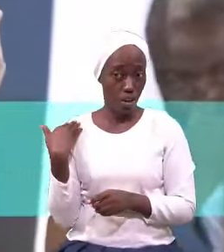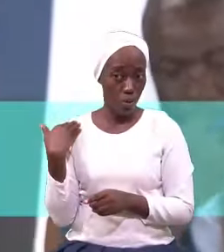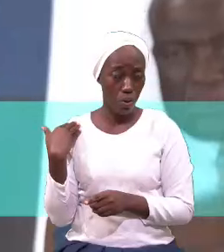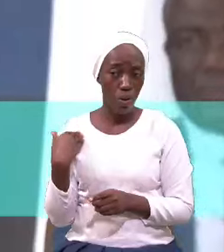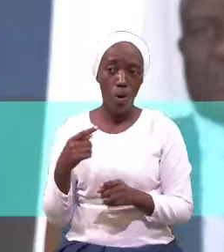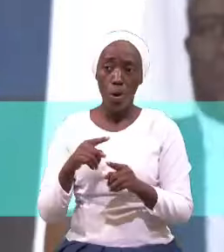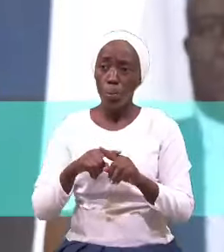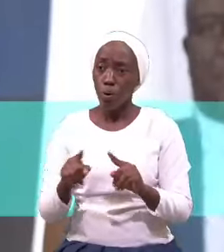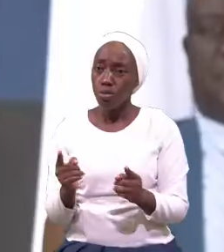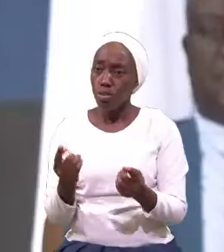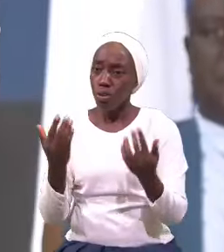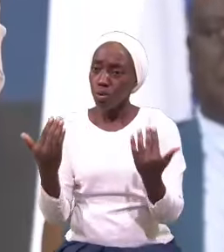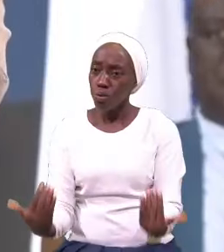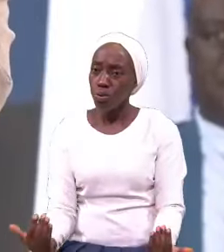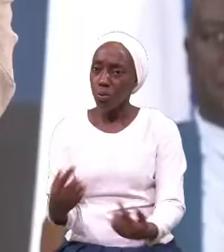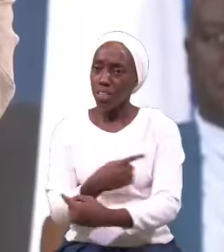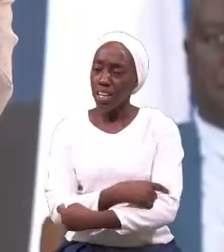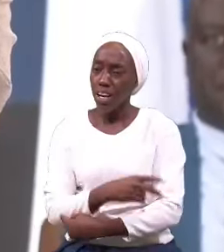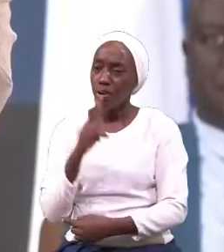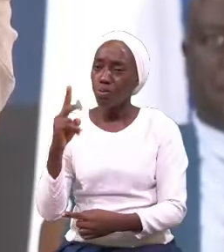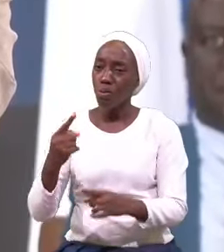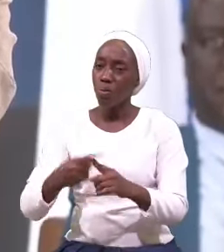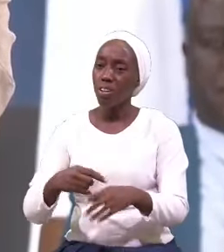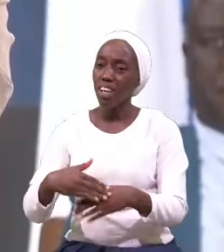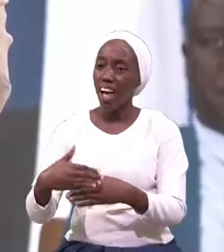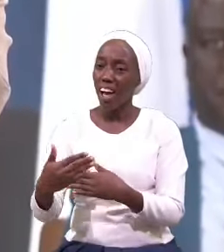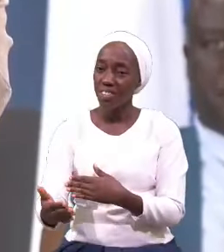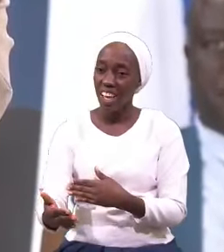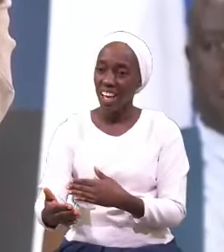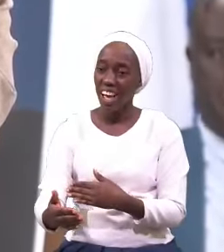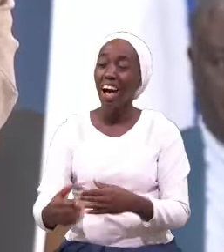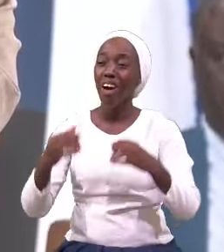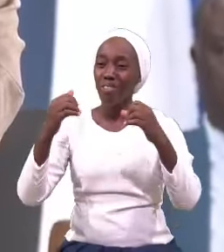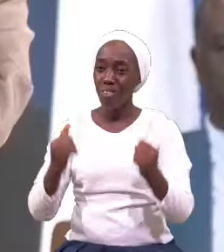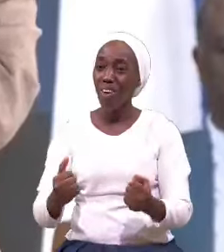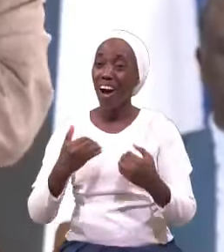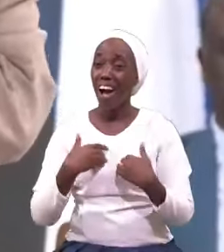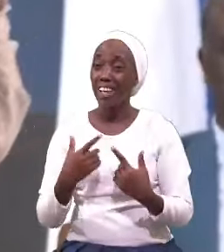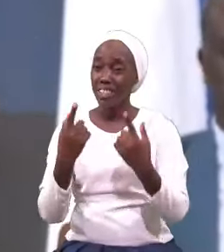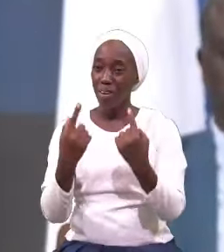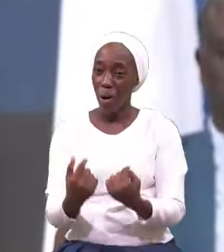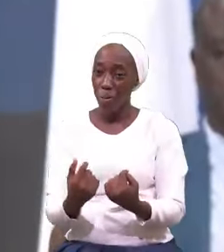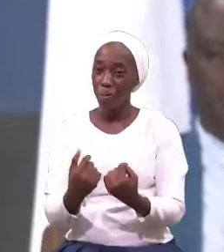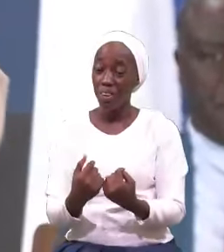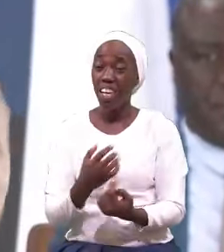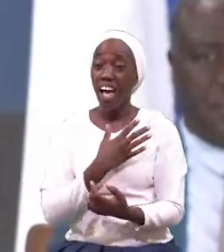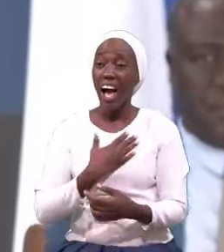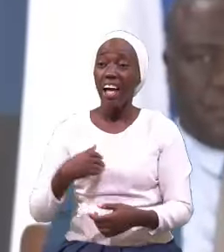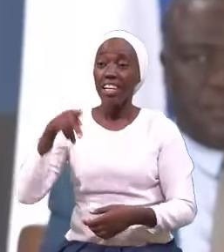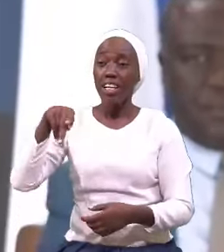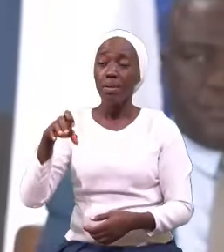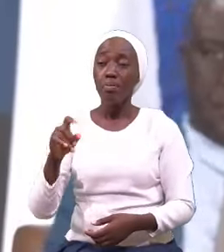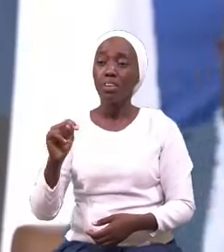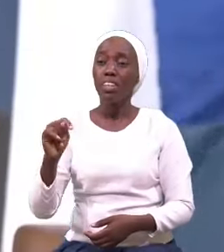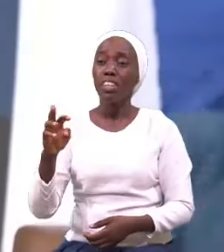Today. 2 months after, power has come. And Peter said unto